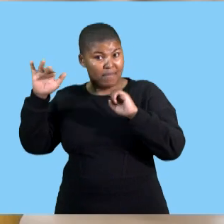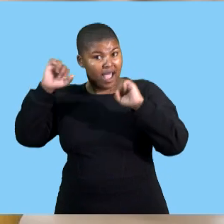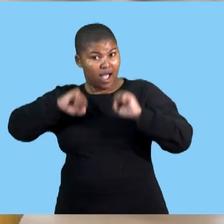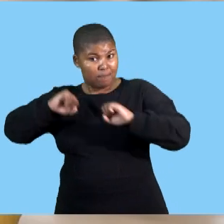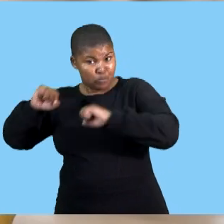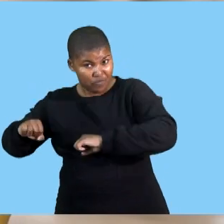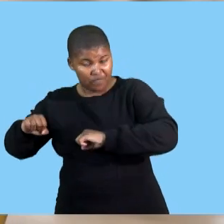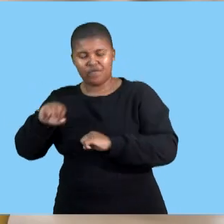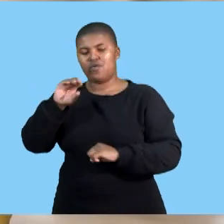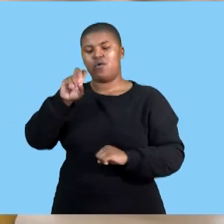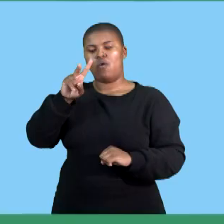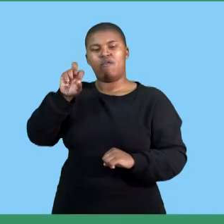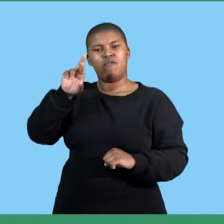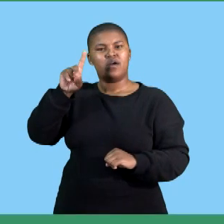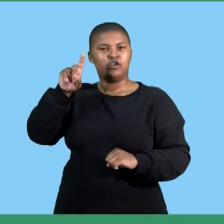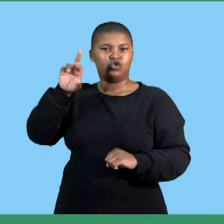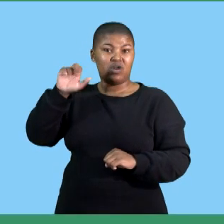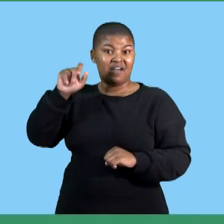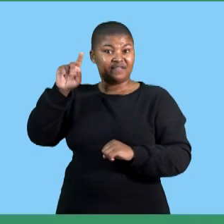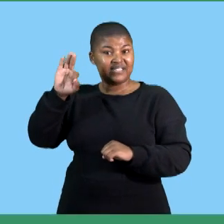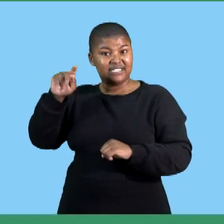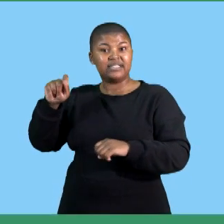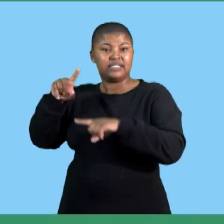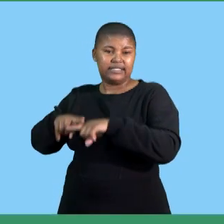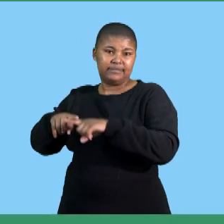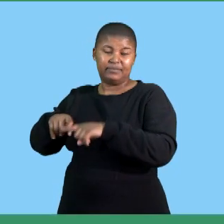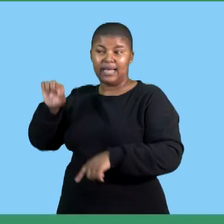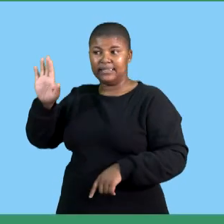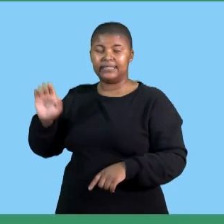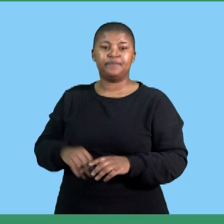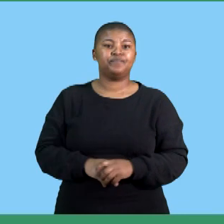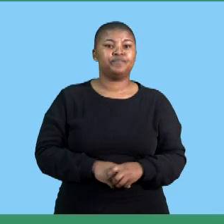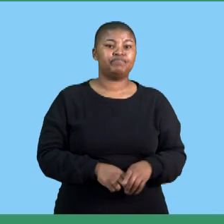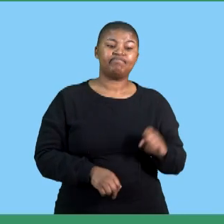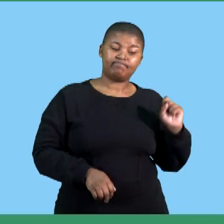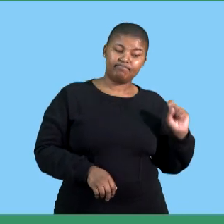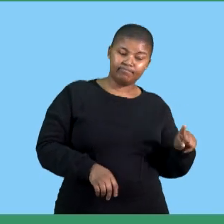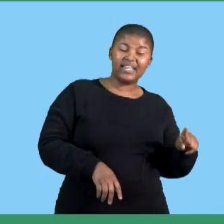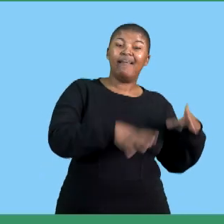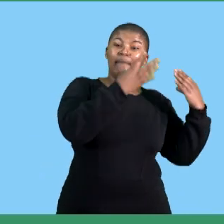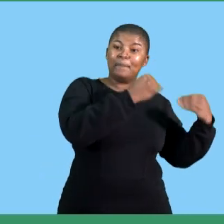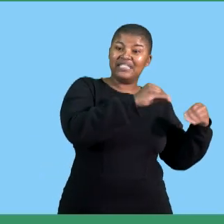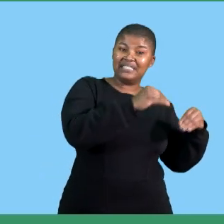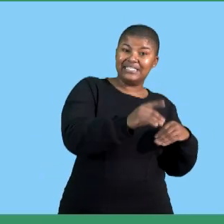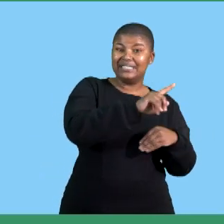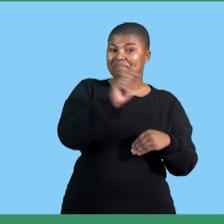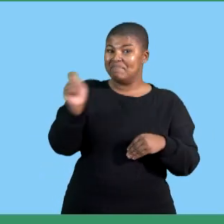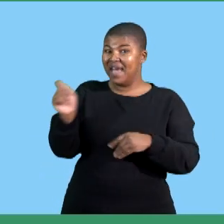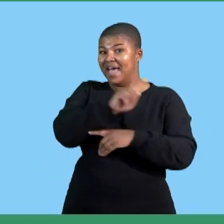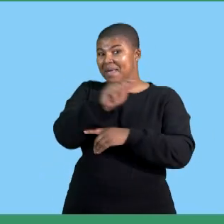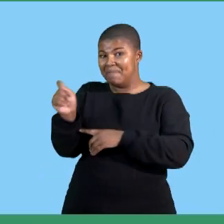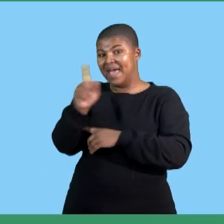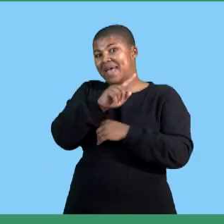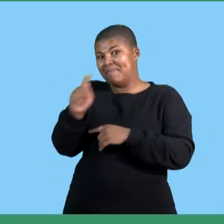overdraft that they've given you. Then the business pays interest on the amount of money they withdraw and for the